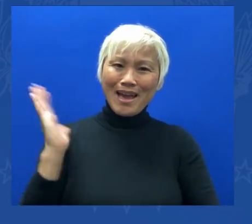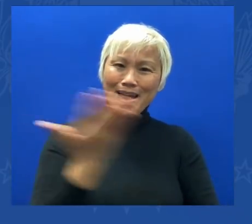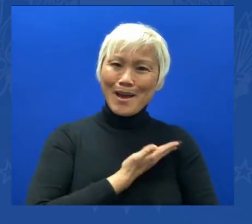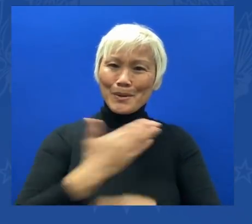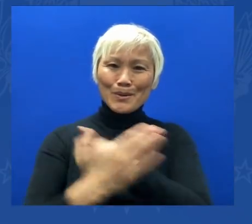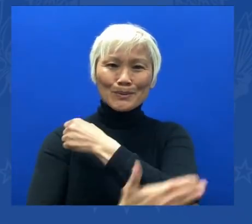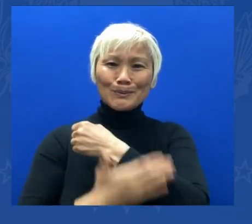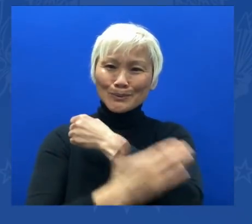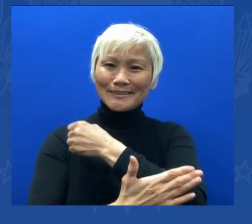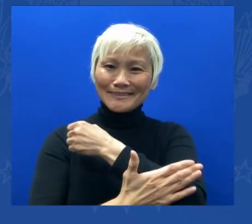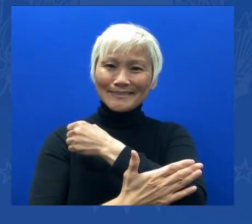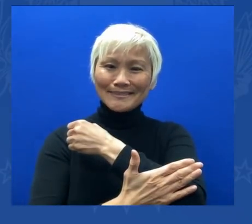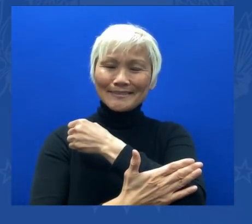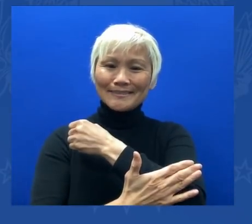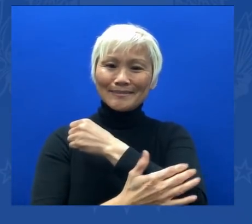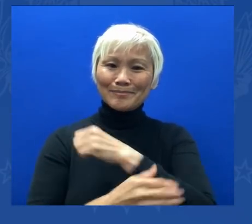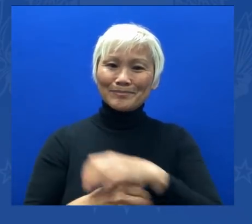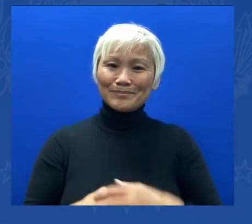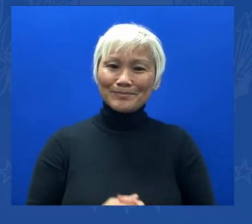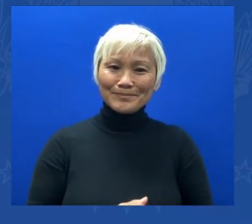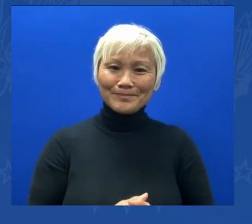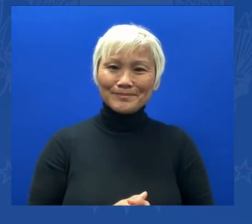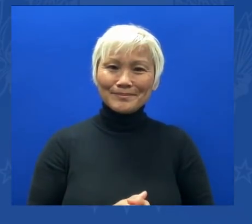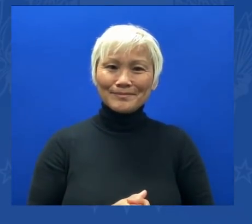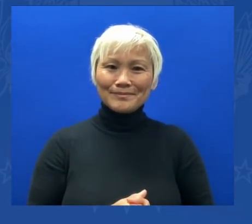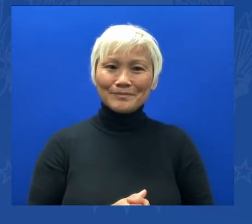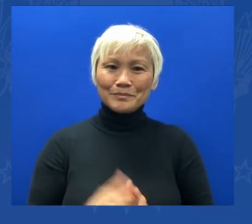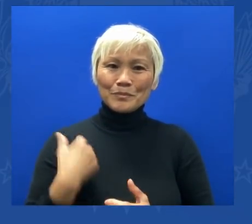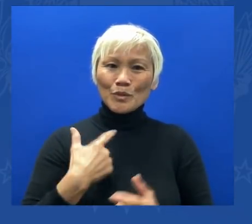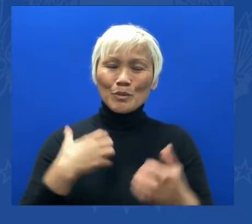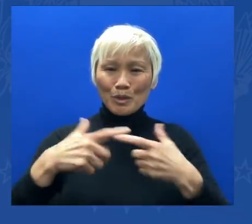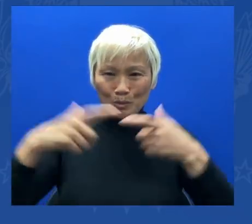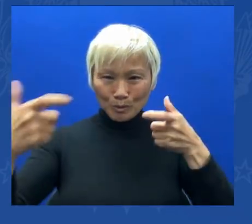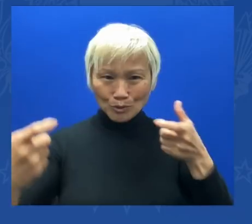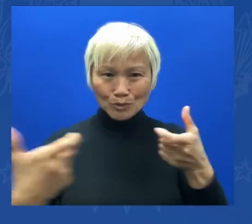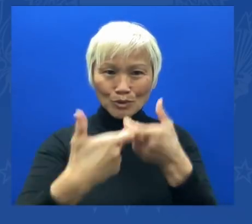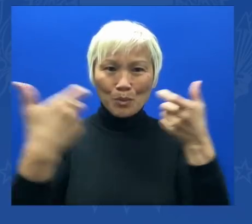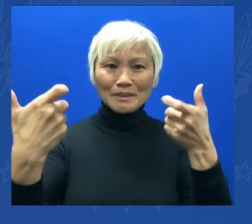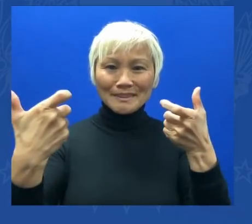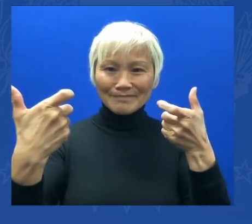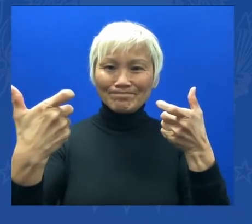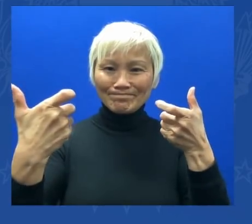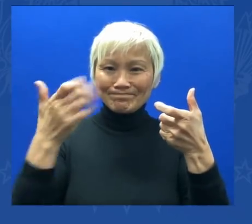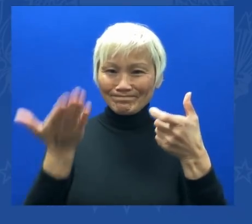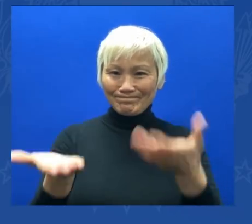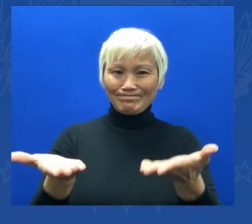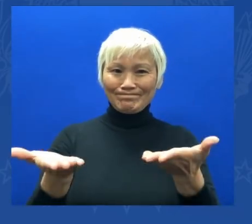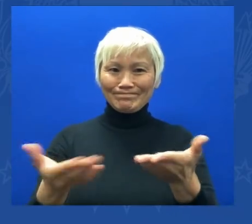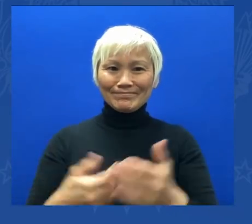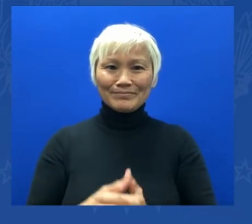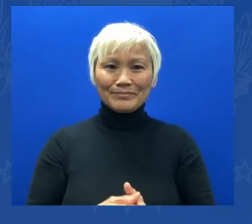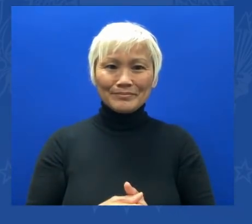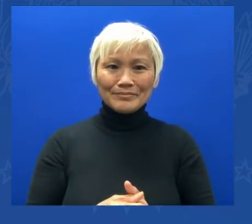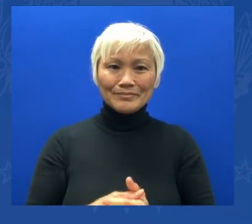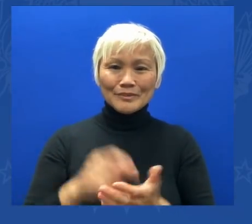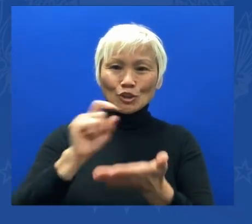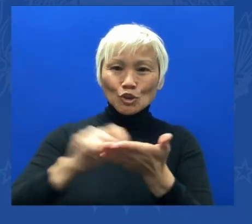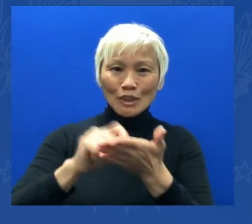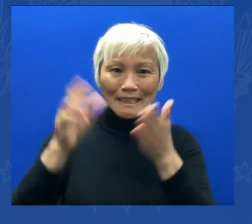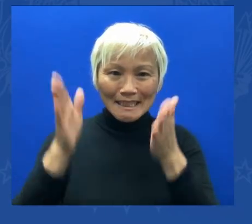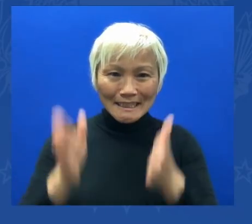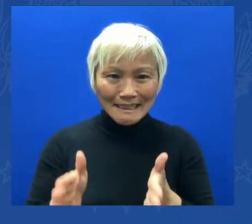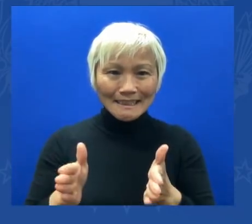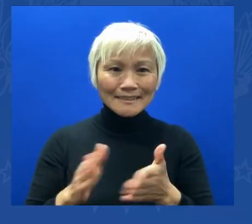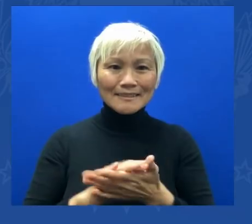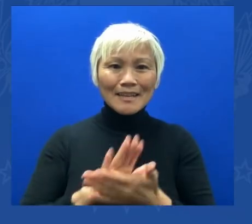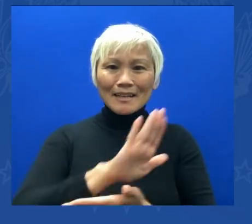To the journalists and their families, to the people and the elected representatives,